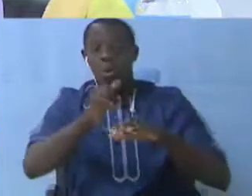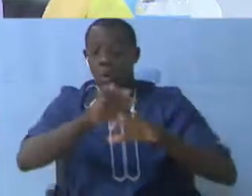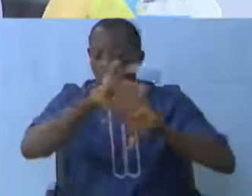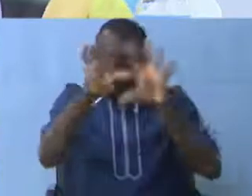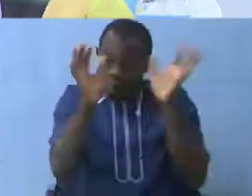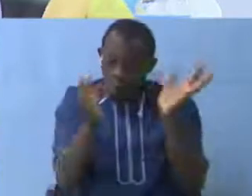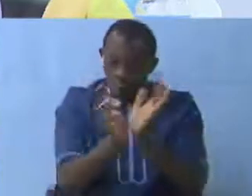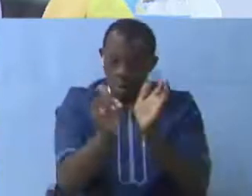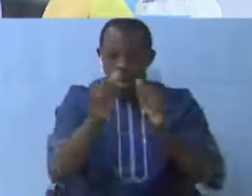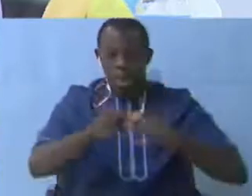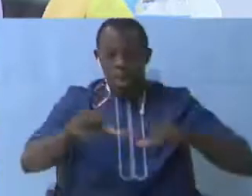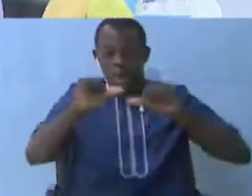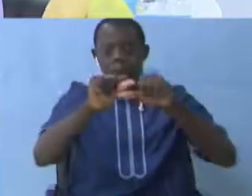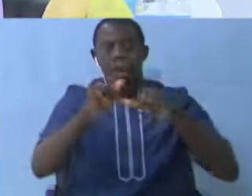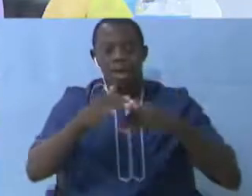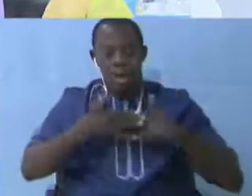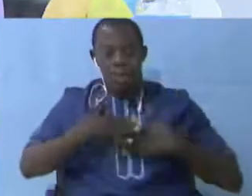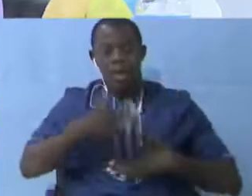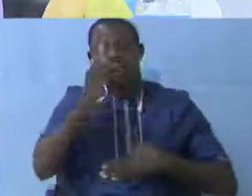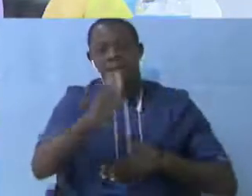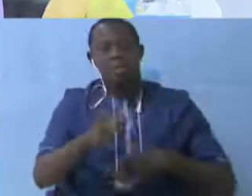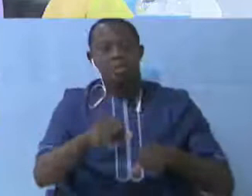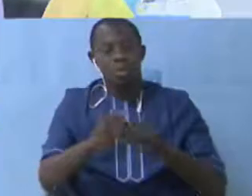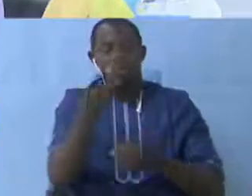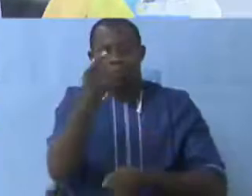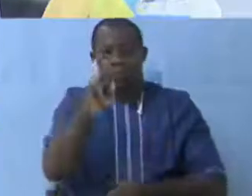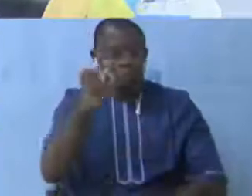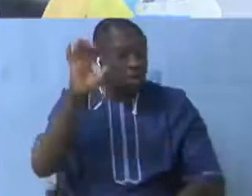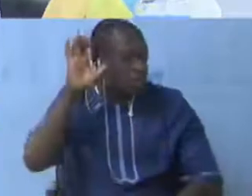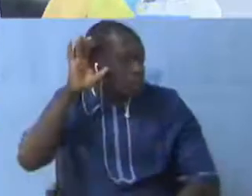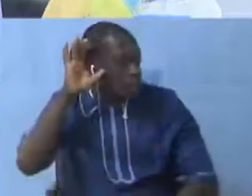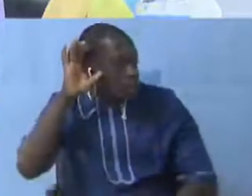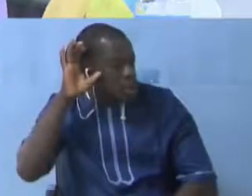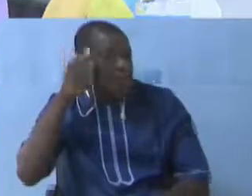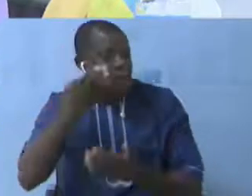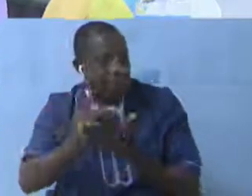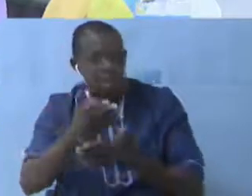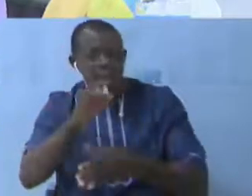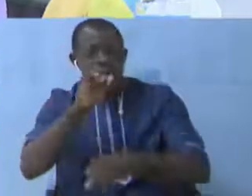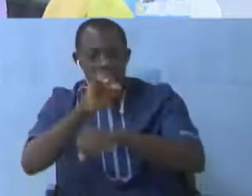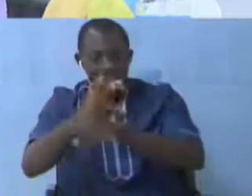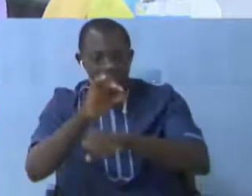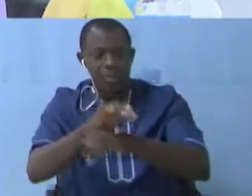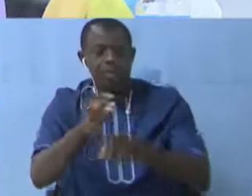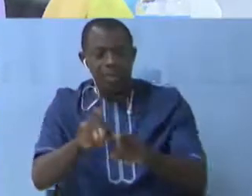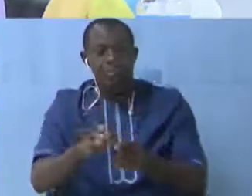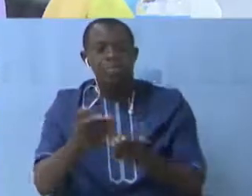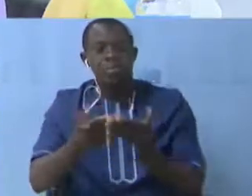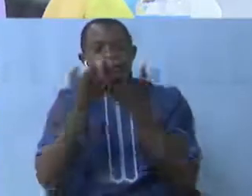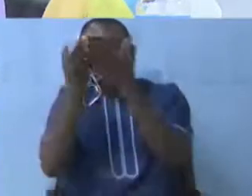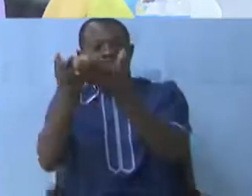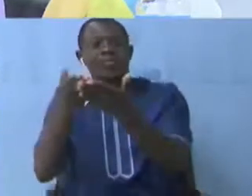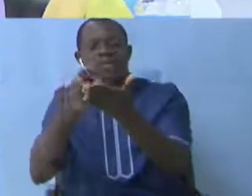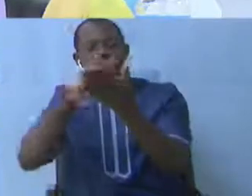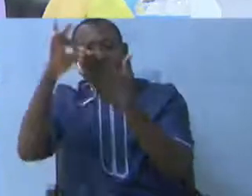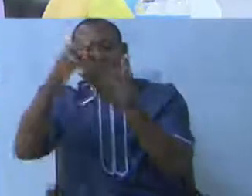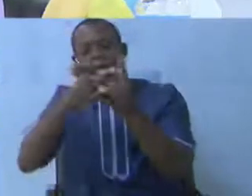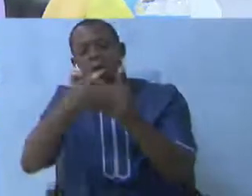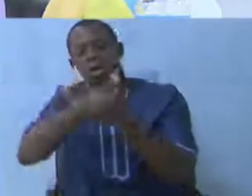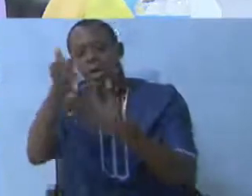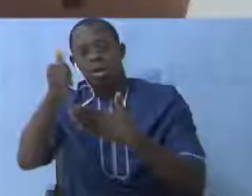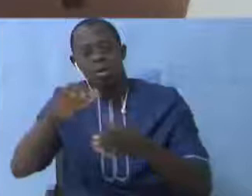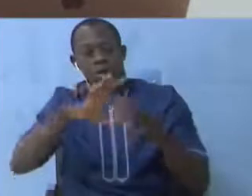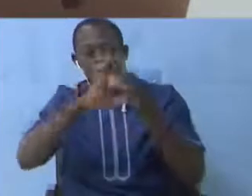will do, we will listen to them, take their files, but also refer them to other organizations that could help them. That's what I said.